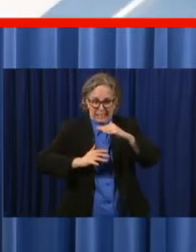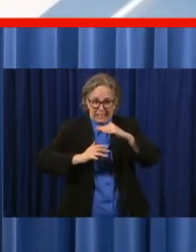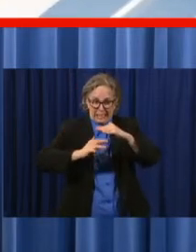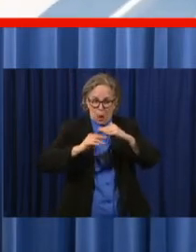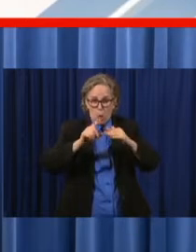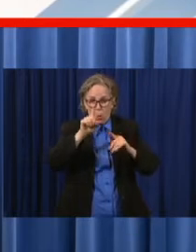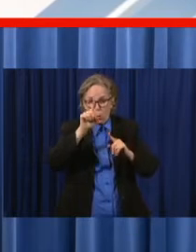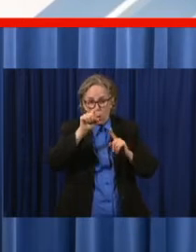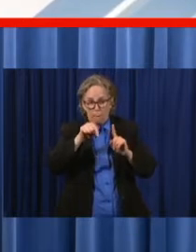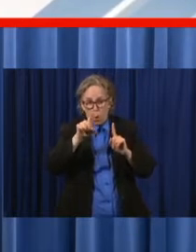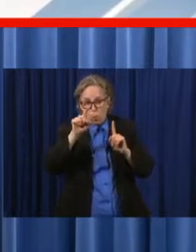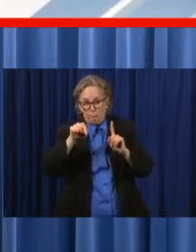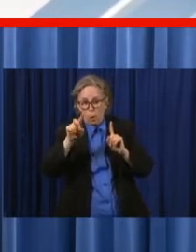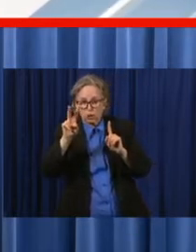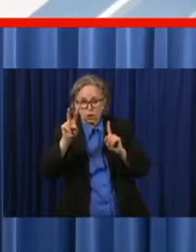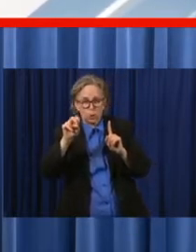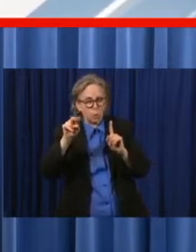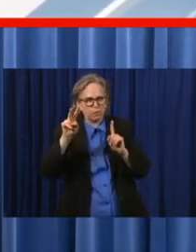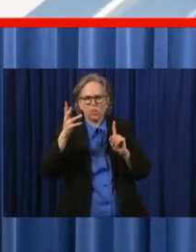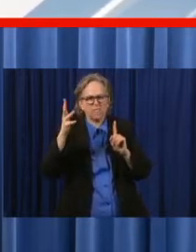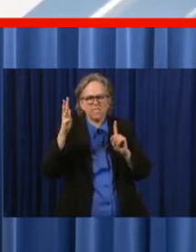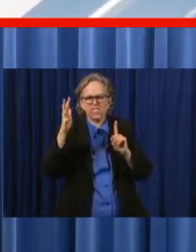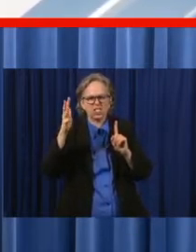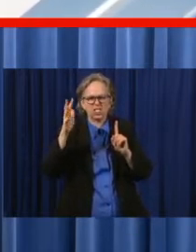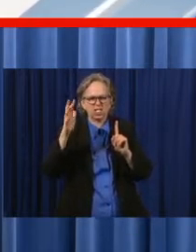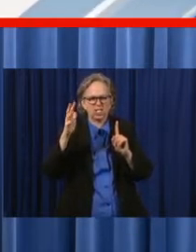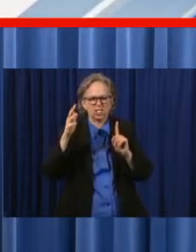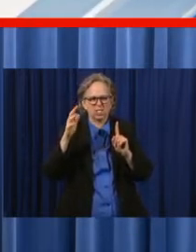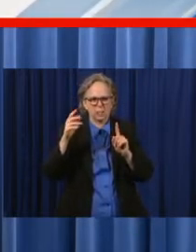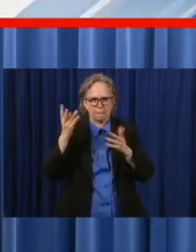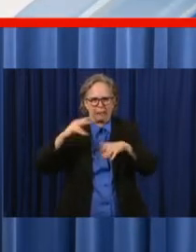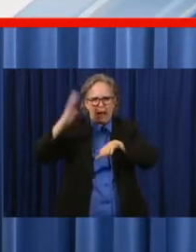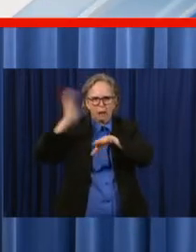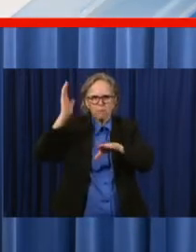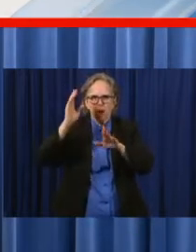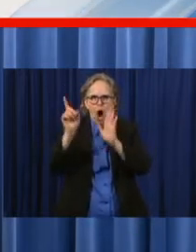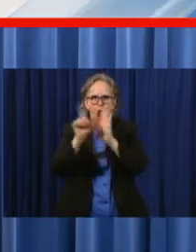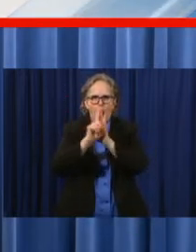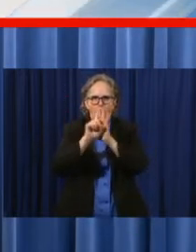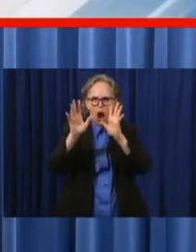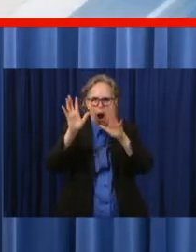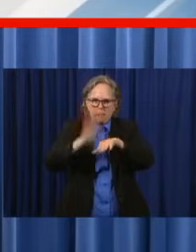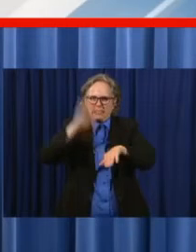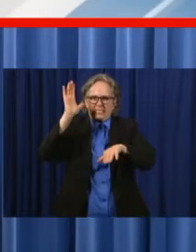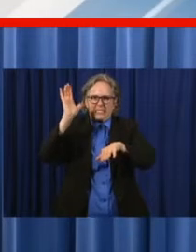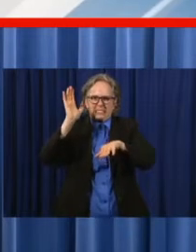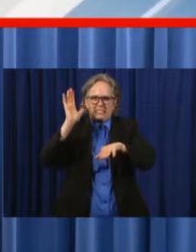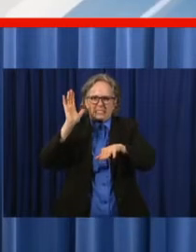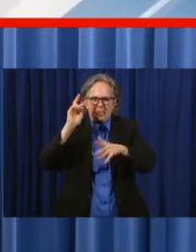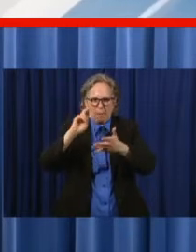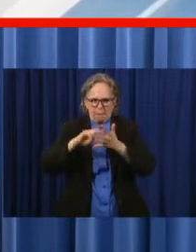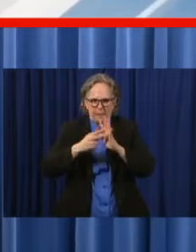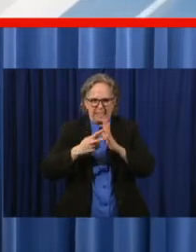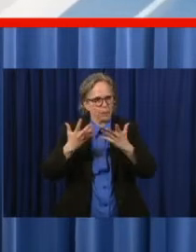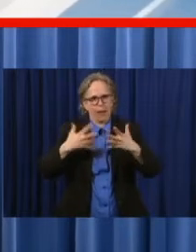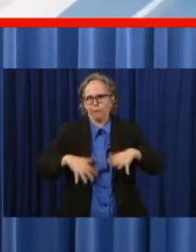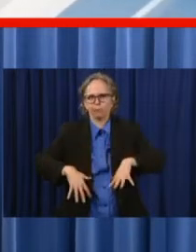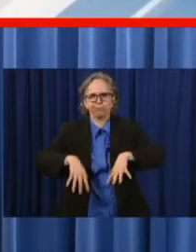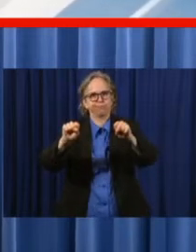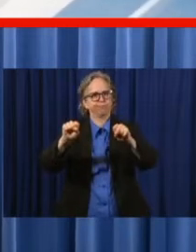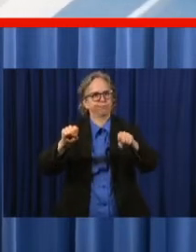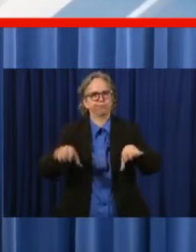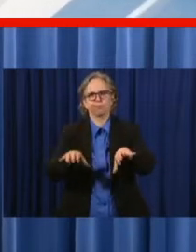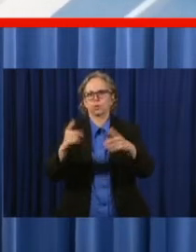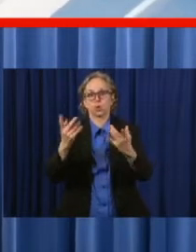1.2, alarm bells need to go off. And we're going to do what we have to do to protect Ohioans. We're not going to let